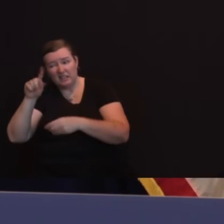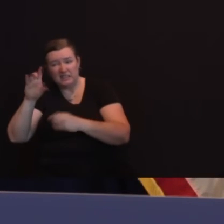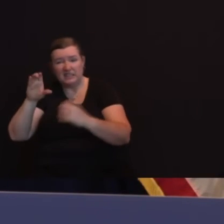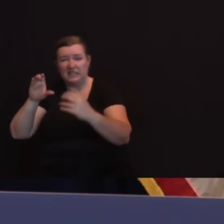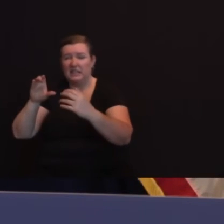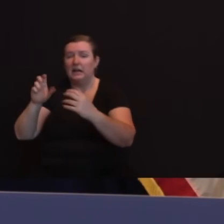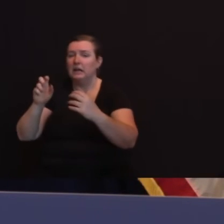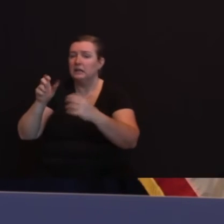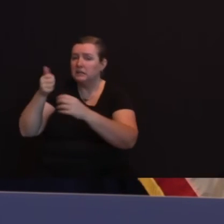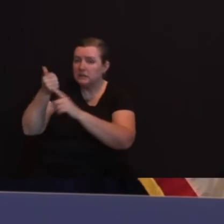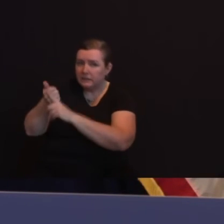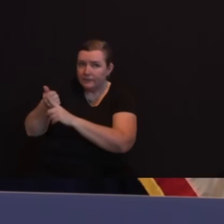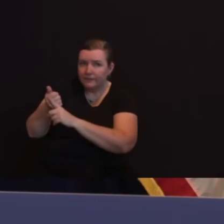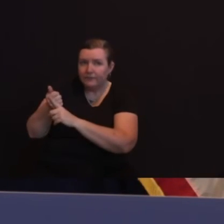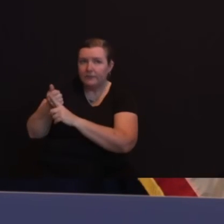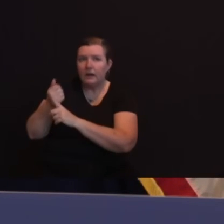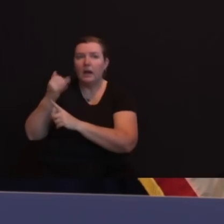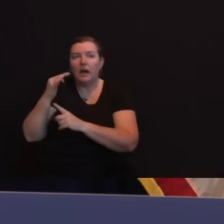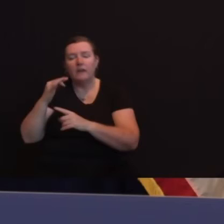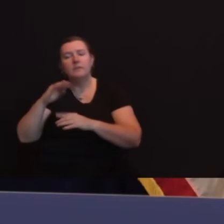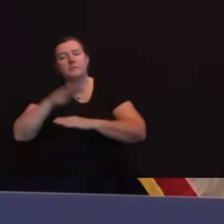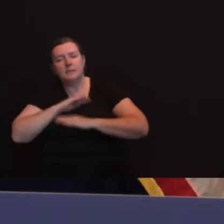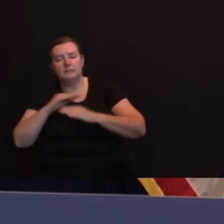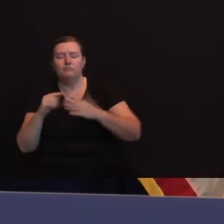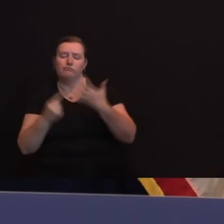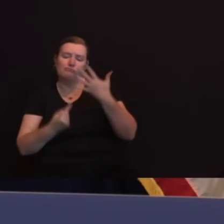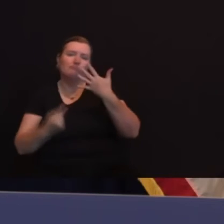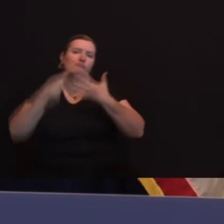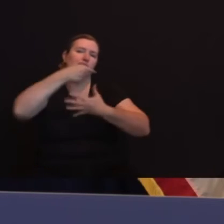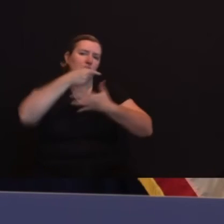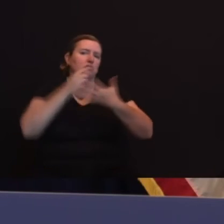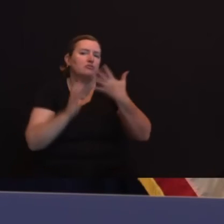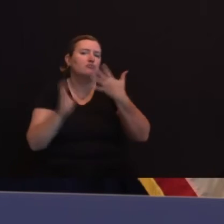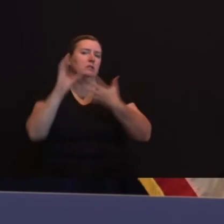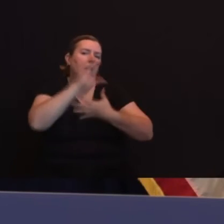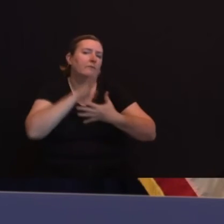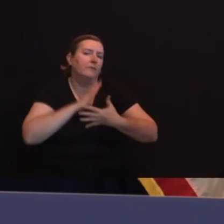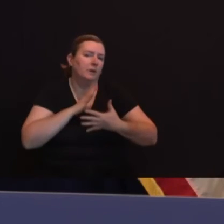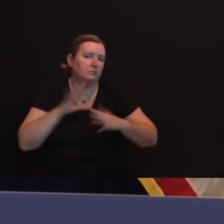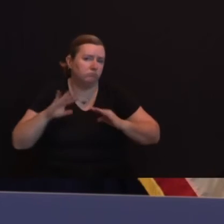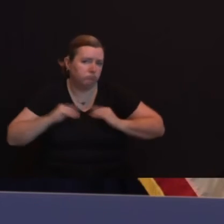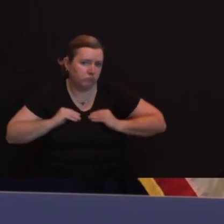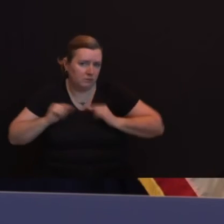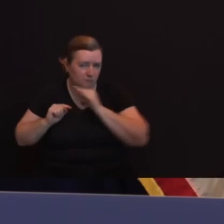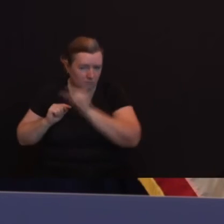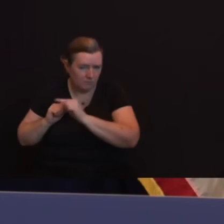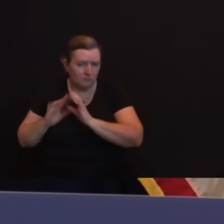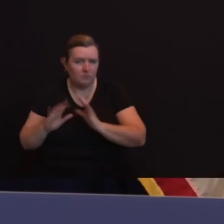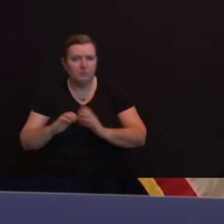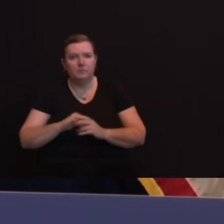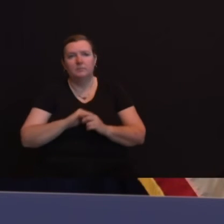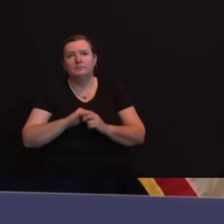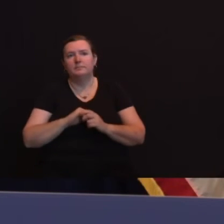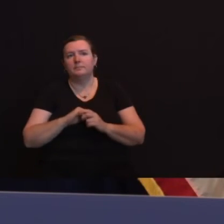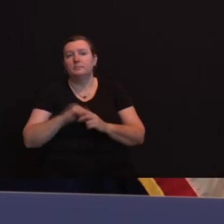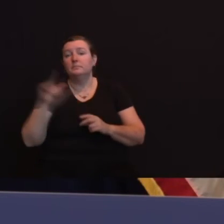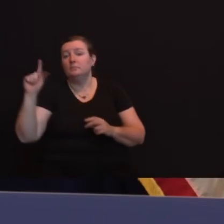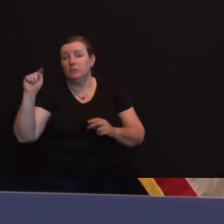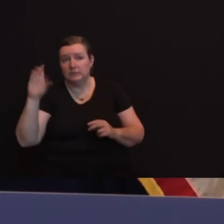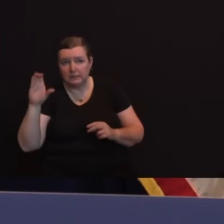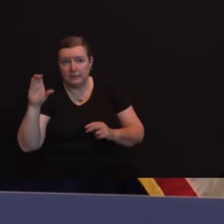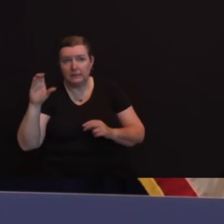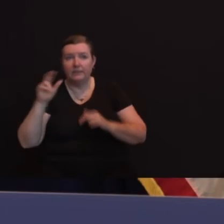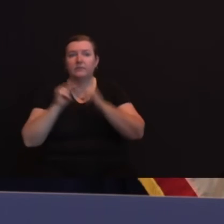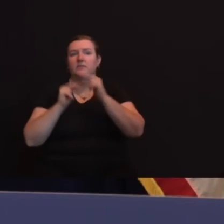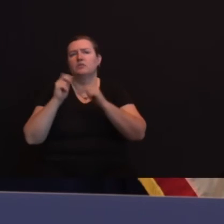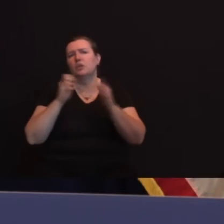visitation. Long-term care facilities should plan to accommodate increased virtual communications for residents and